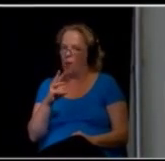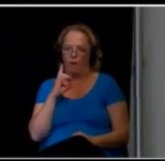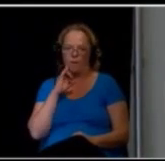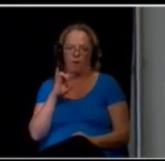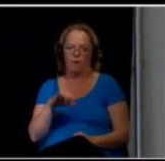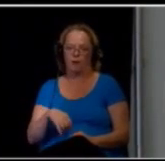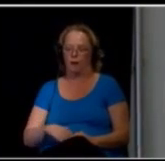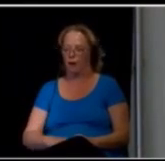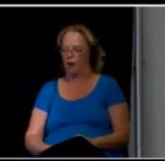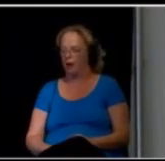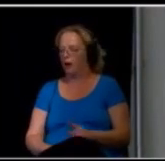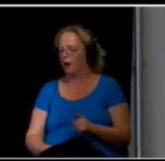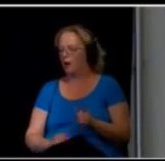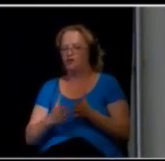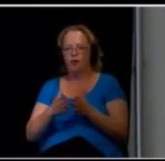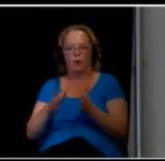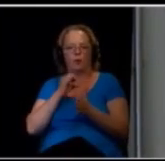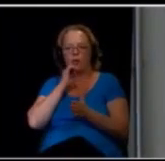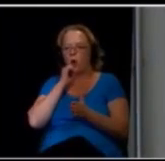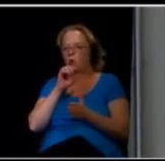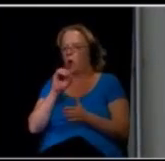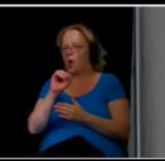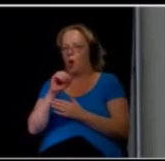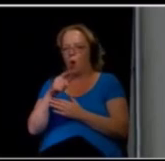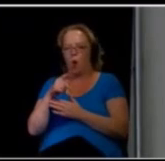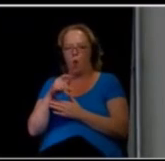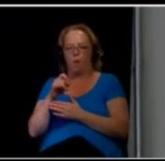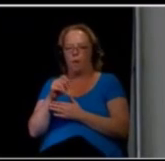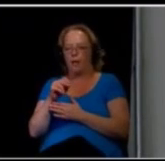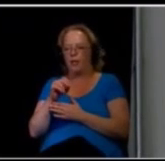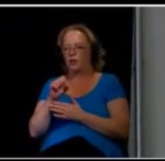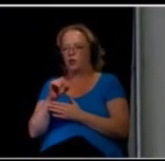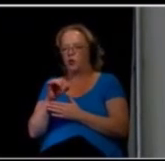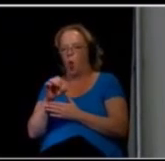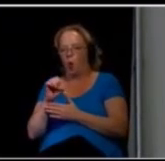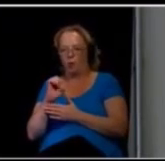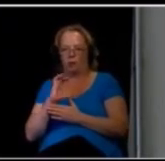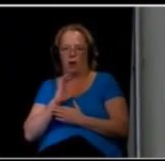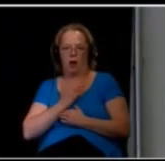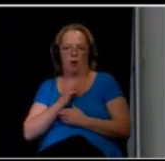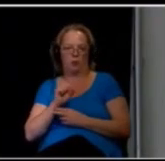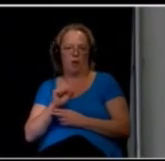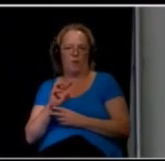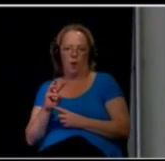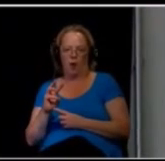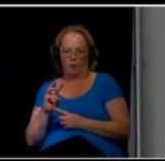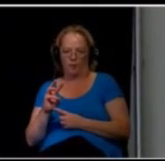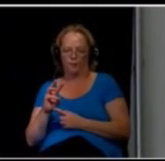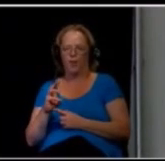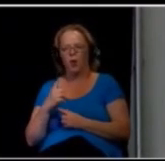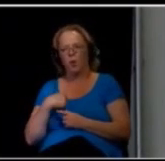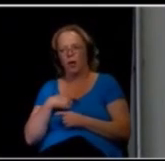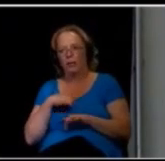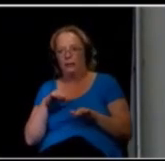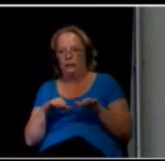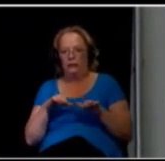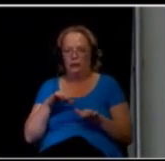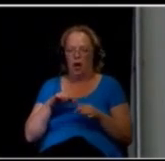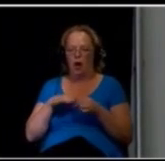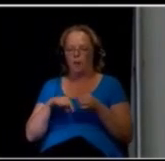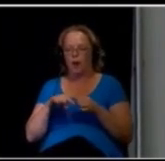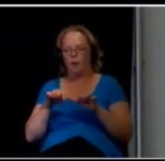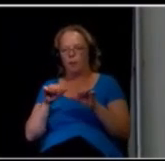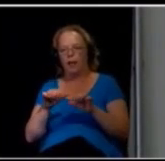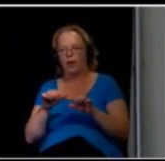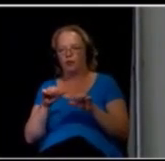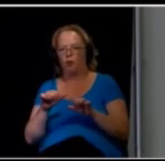don't open source our software because, you know, we're a little hesitant about